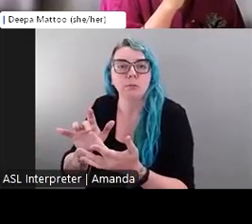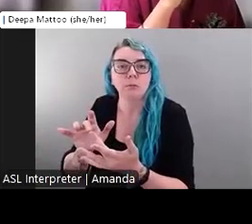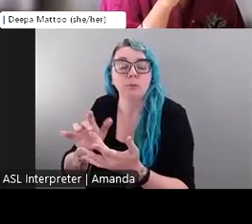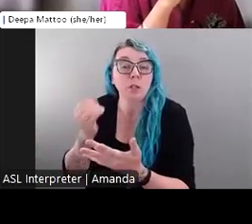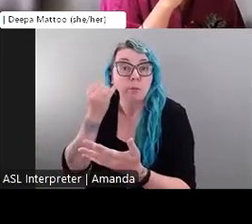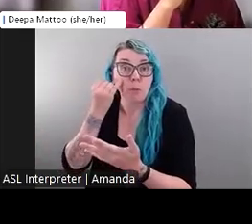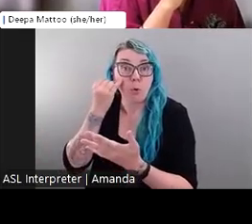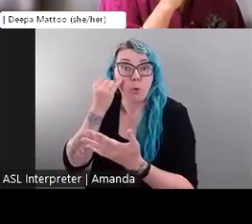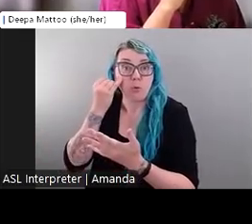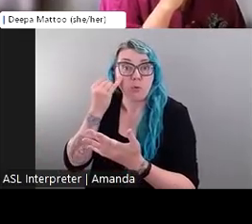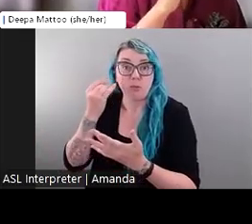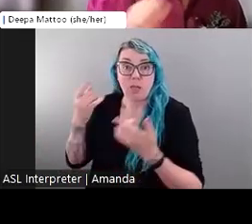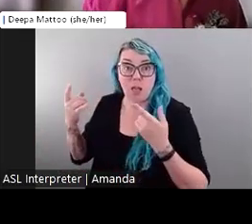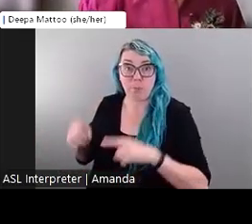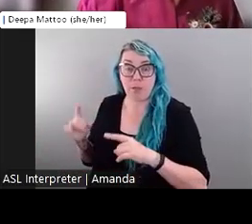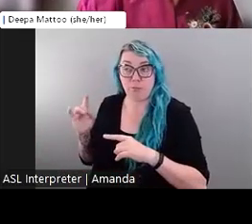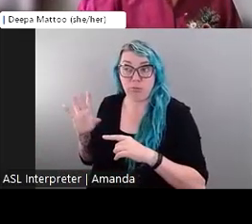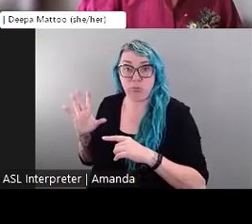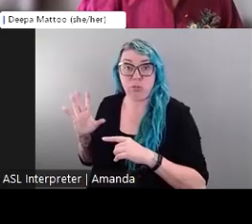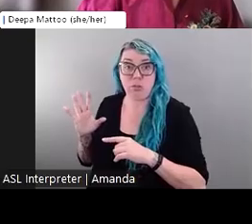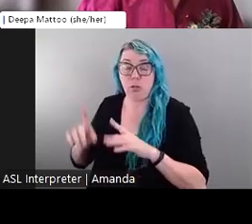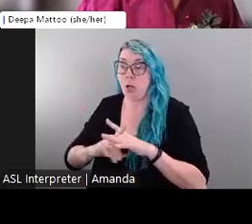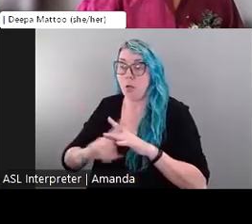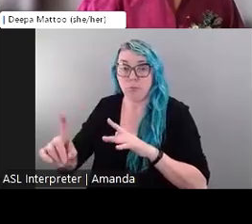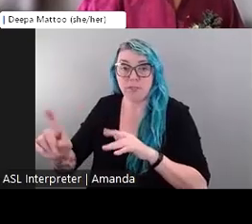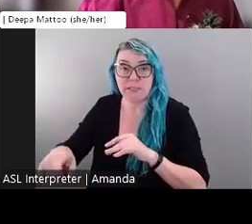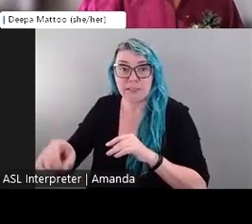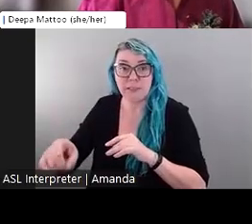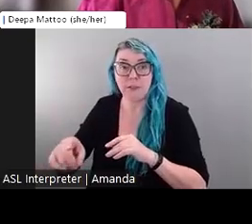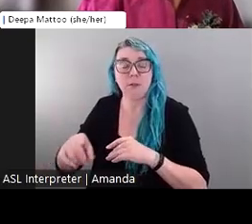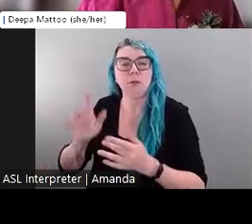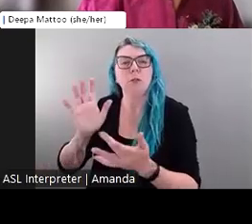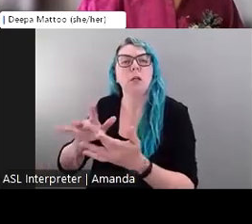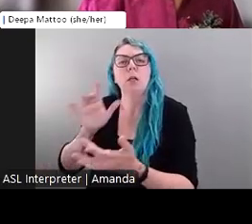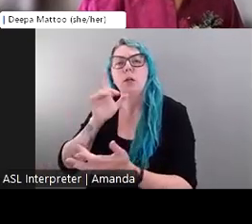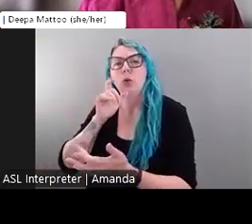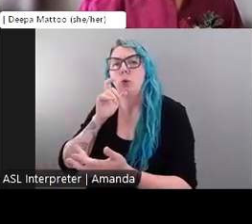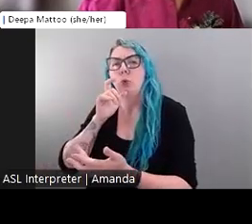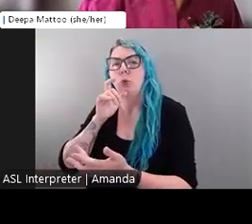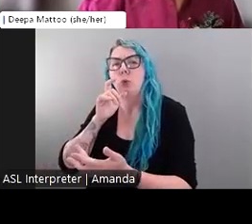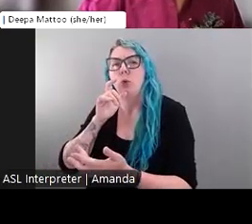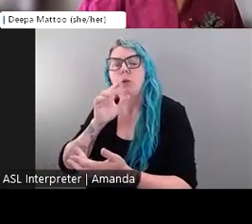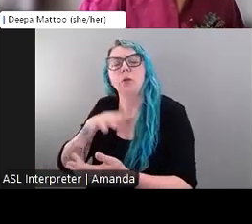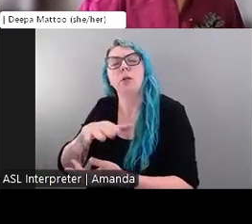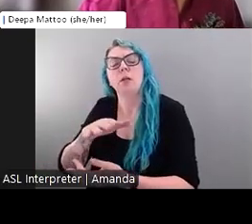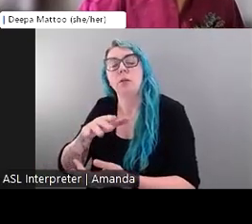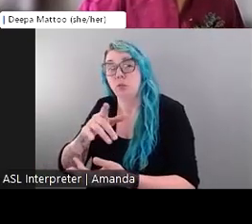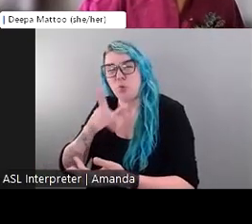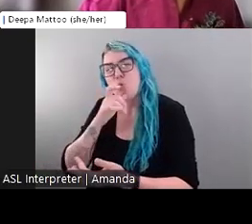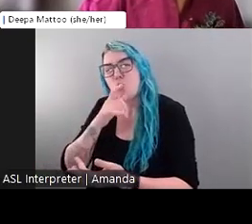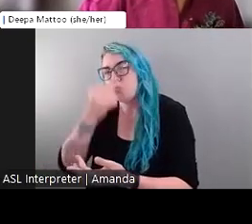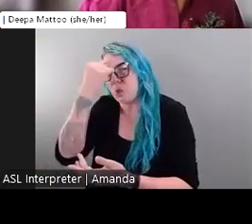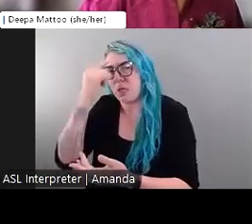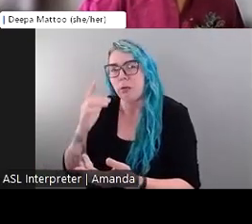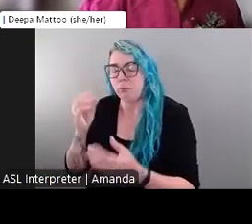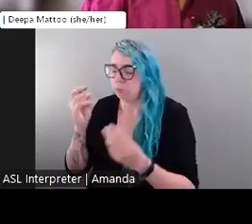situation escalates. Do you have anyone, Emma? Sorry, Alex, do you have anyone who you could call right away if there is